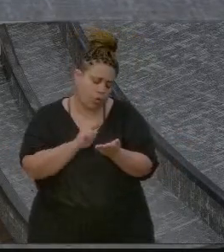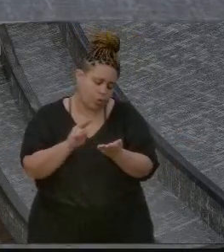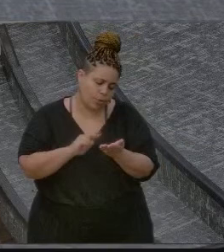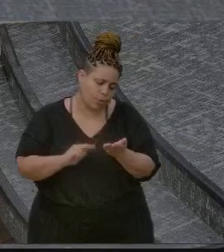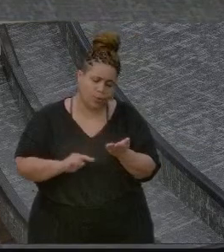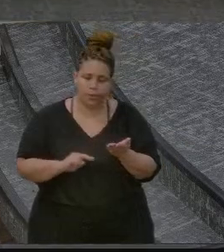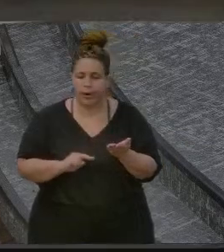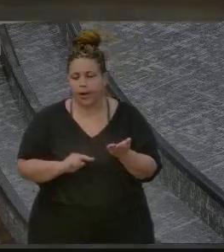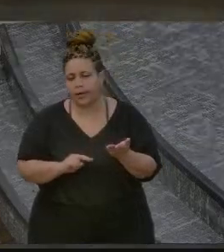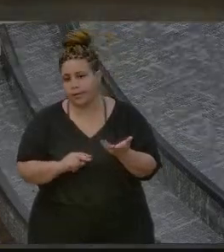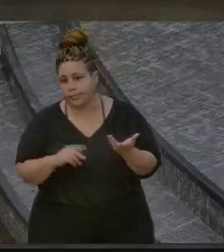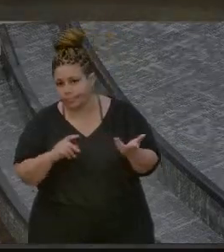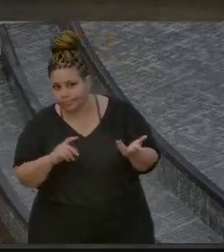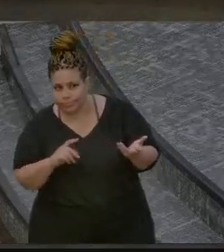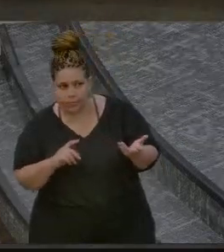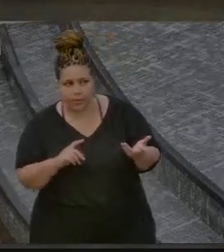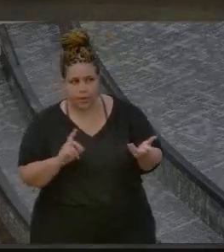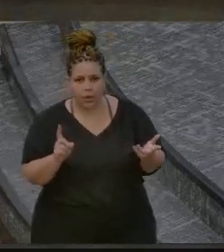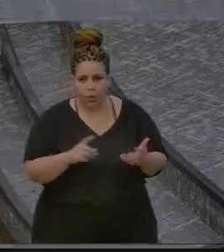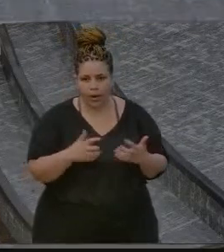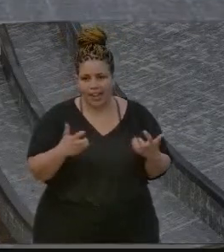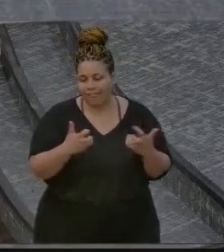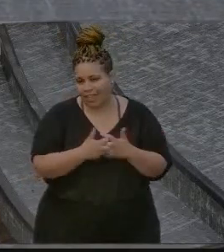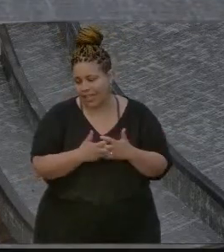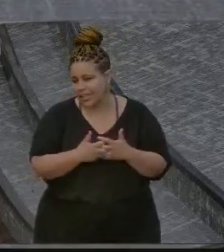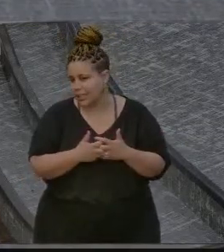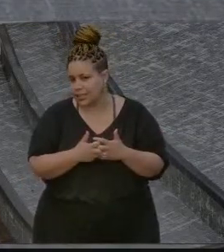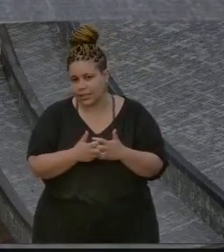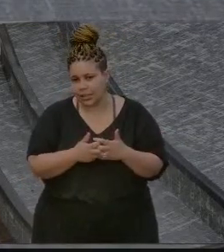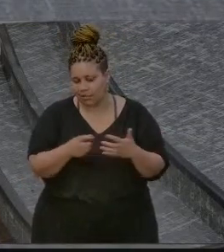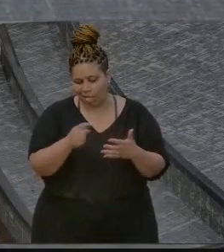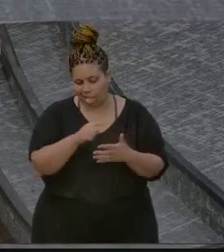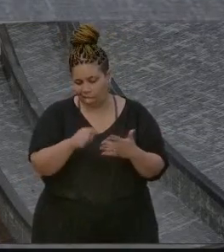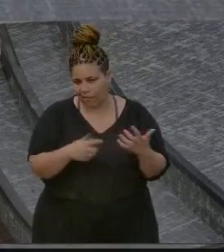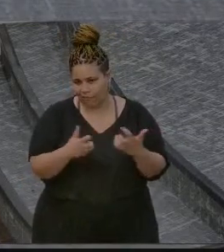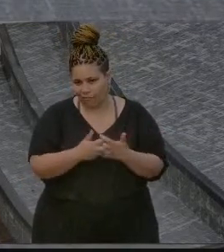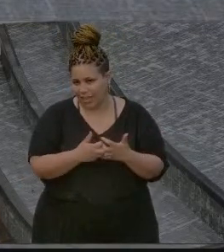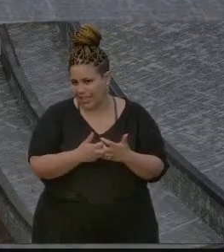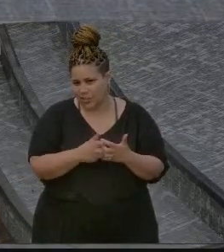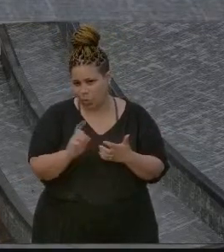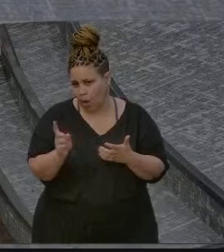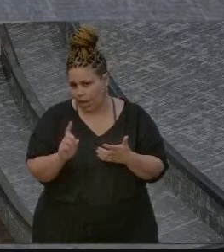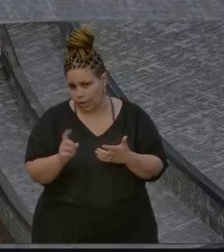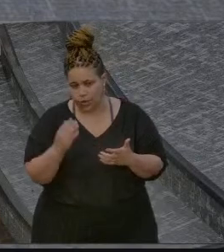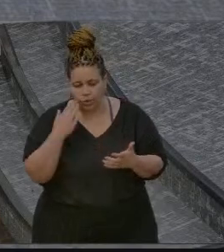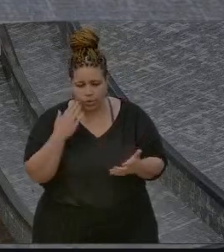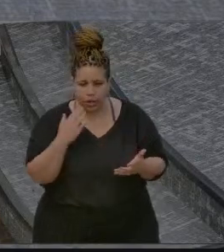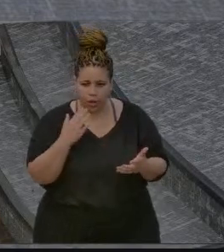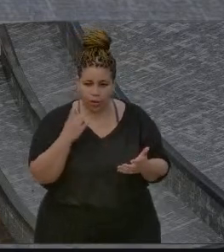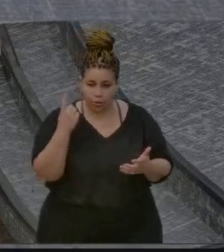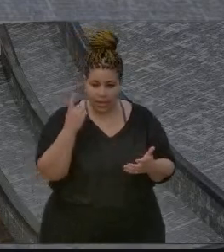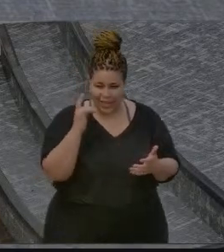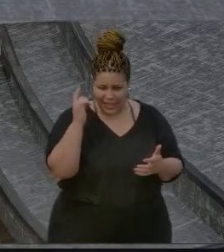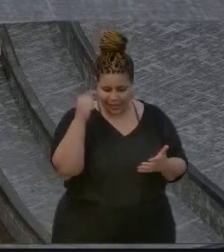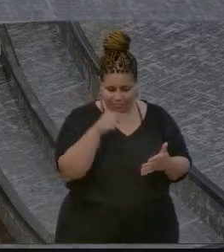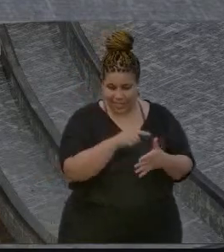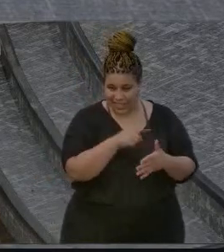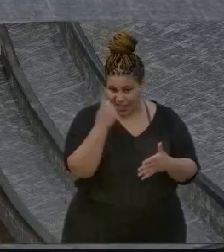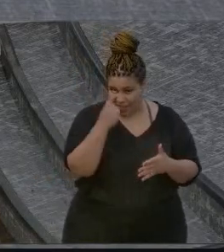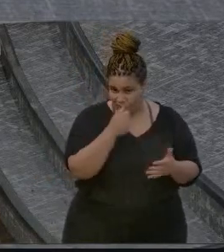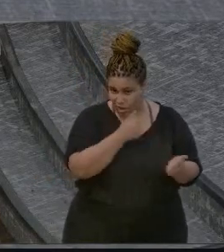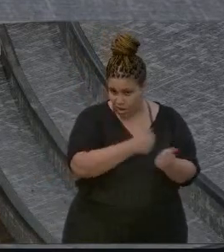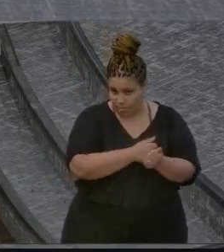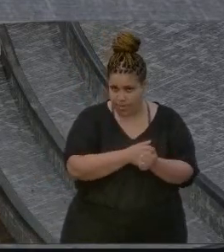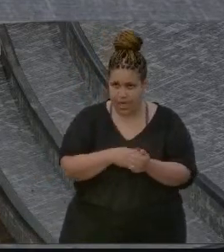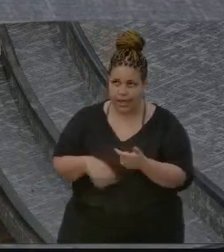fits. Does it fit in an update? Would that be the quickest way? Like, what would that be the quickest way? And then maybe later a discussion, or maybe a